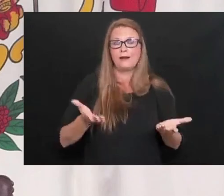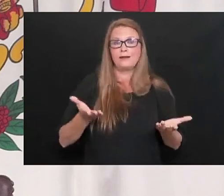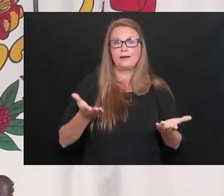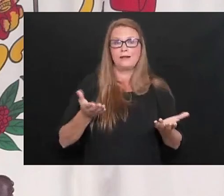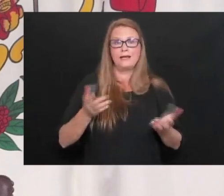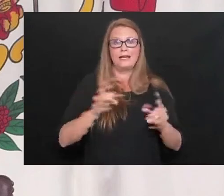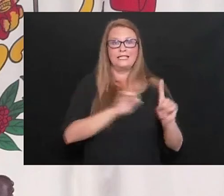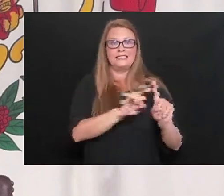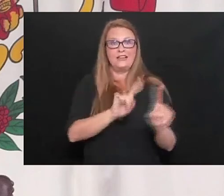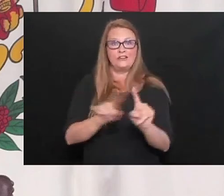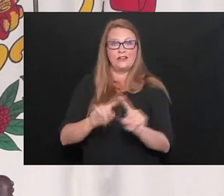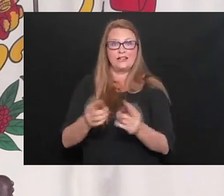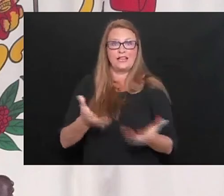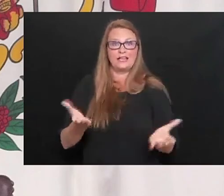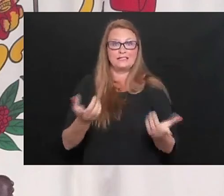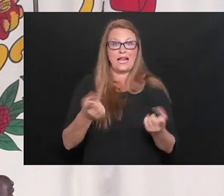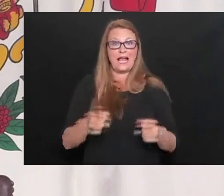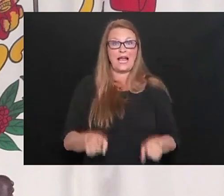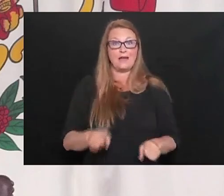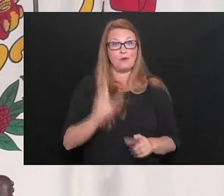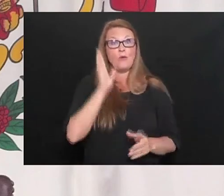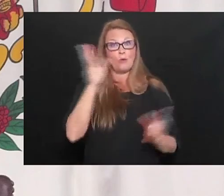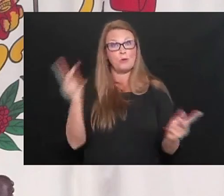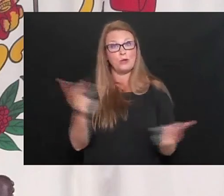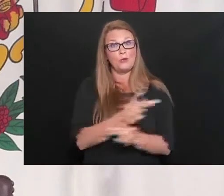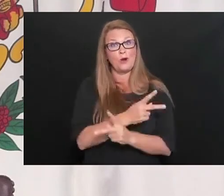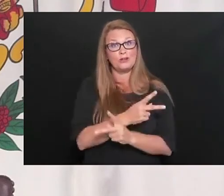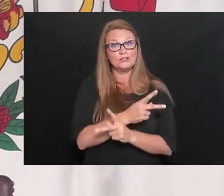starting to happen and everything, and it'll get worse.